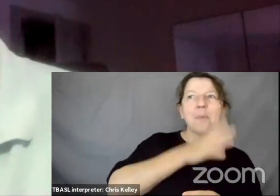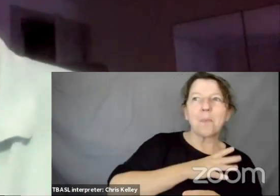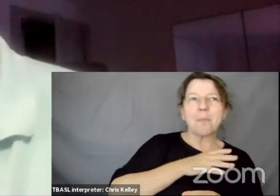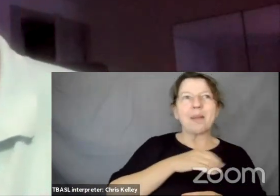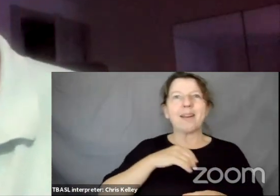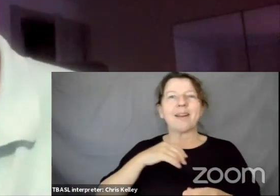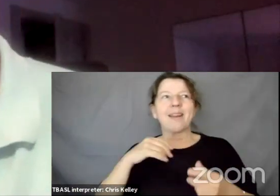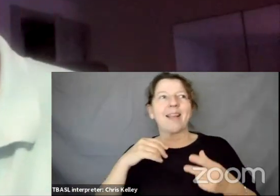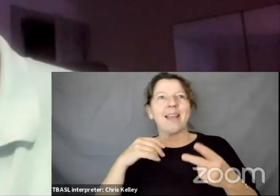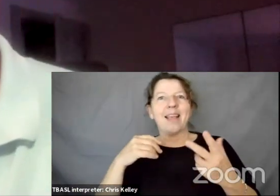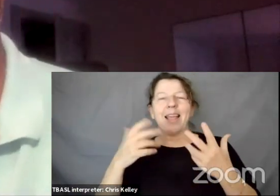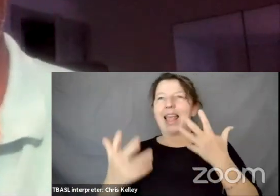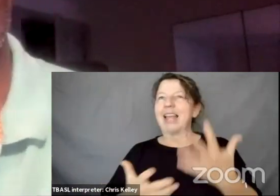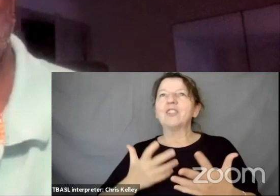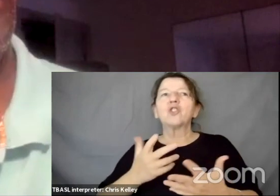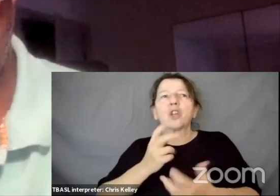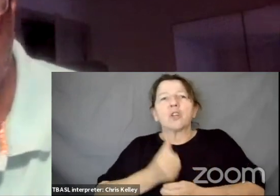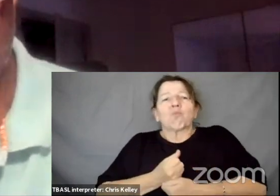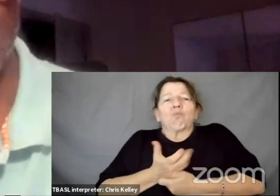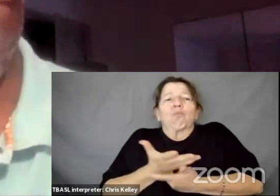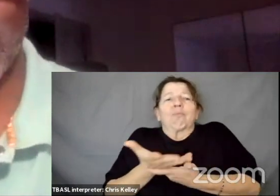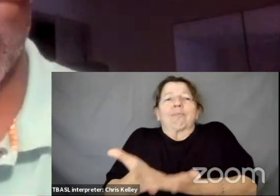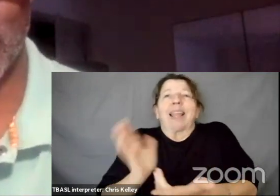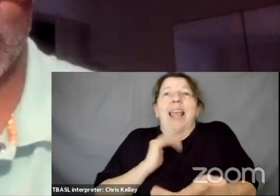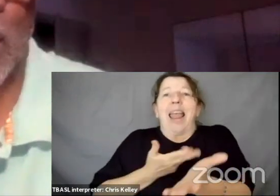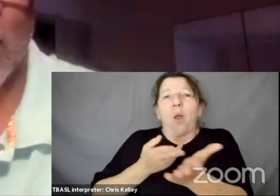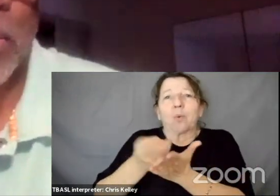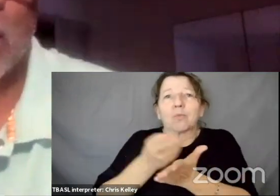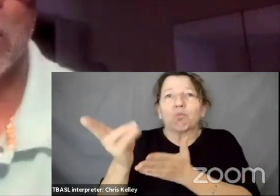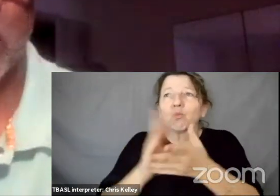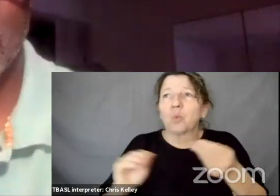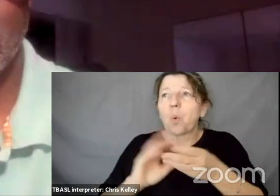Arab woman, you know, and speaking our truths.